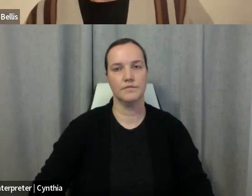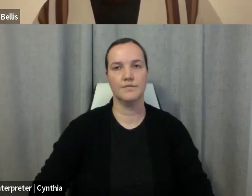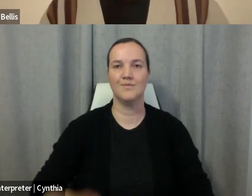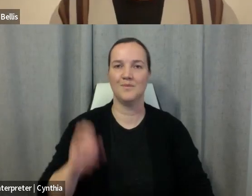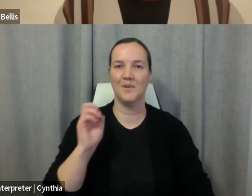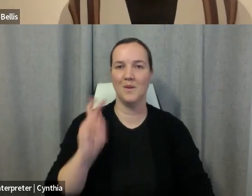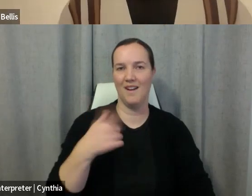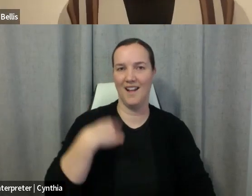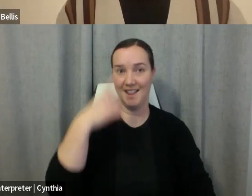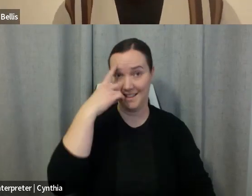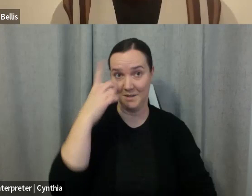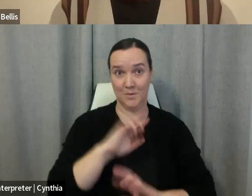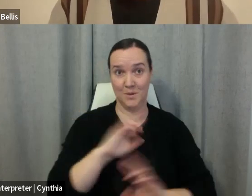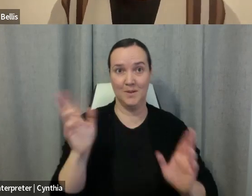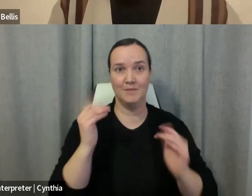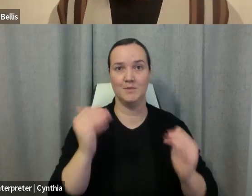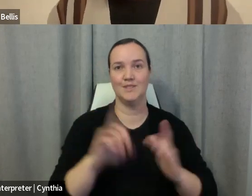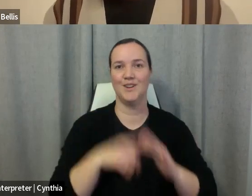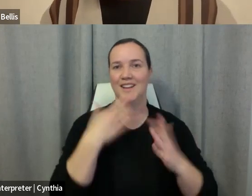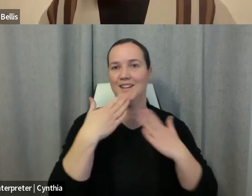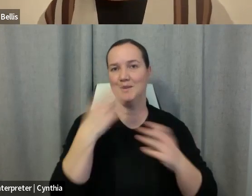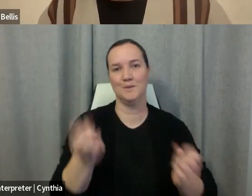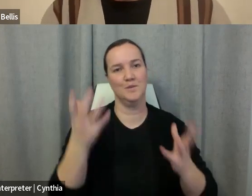Okay, I think we're good to go. Thank you very much.